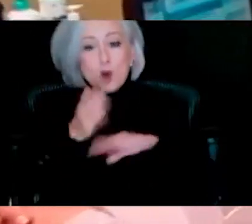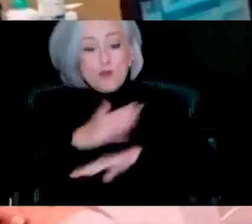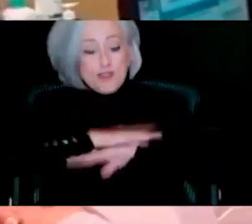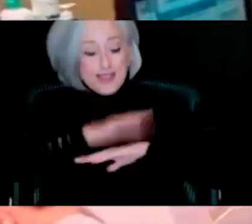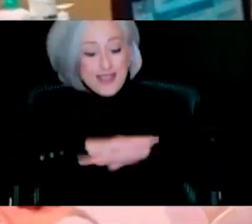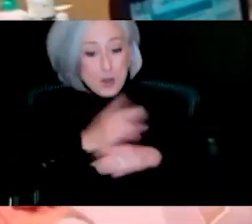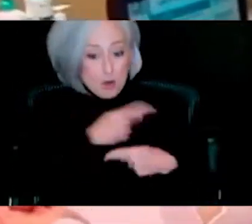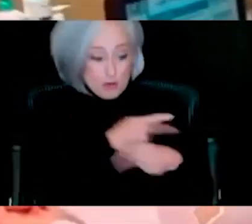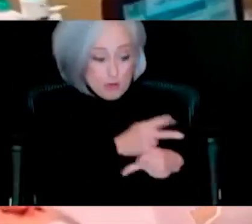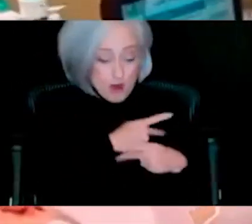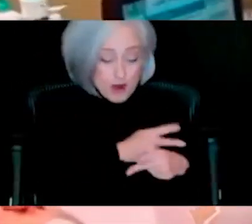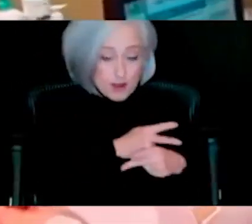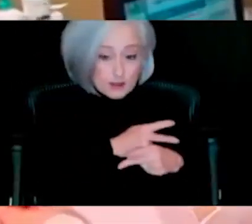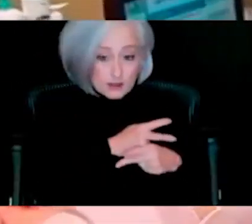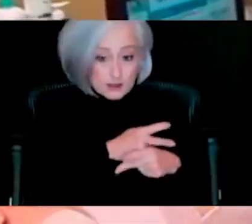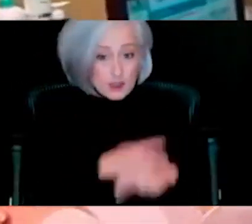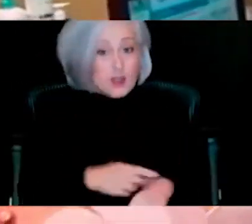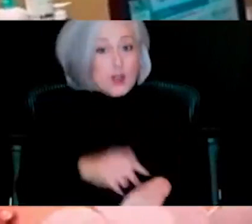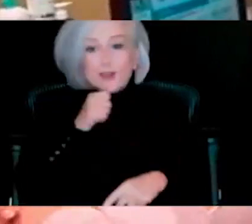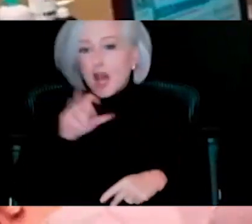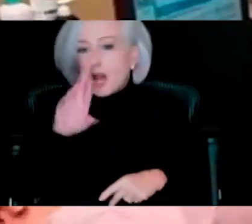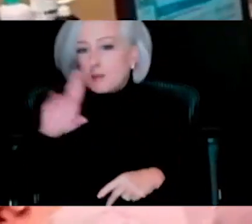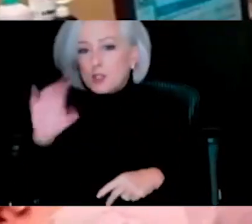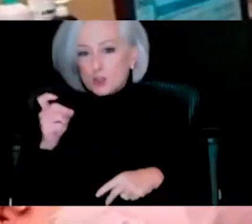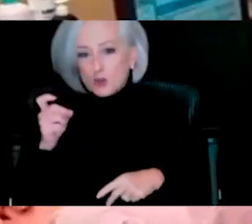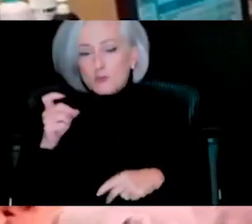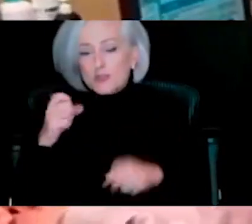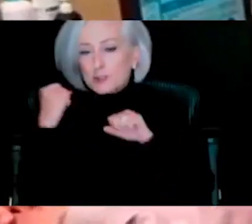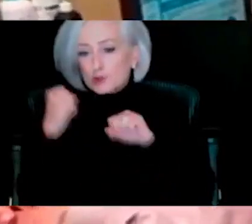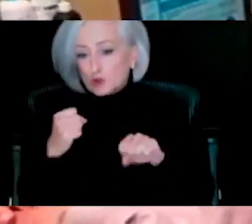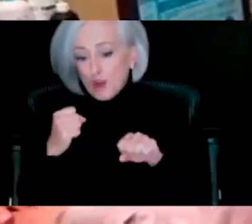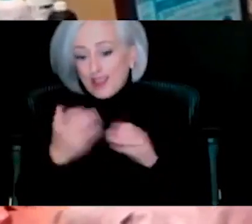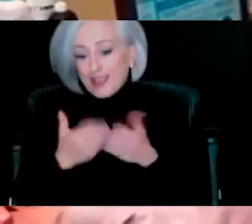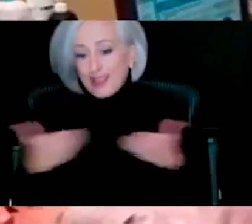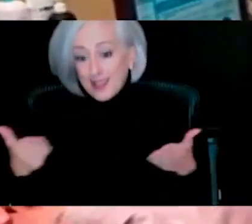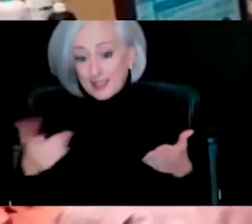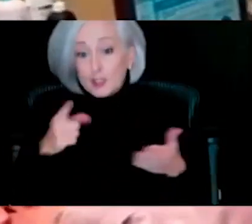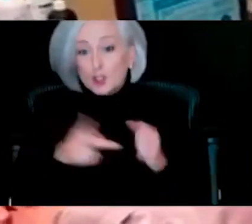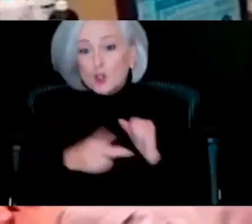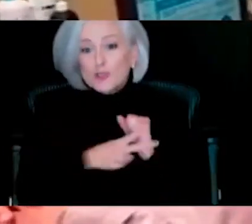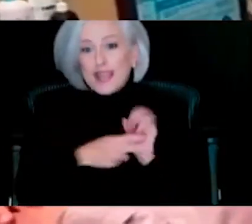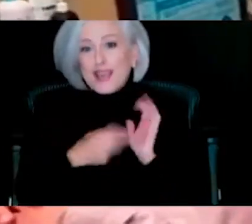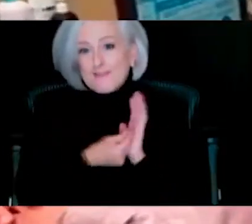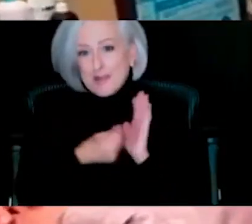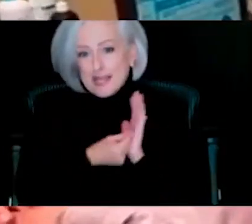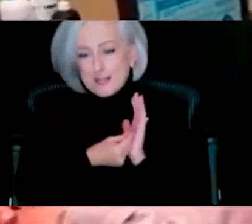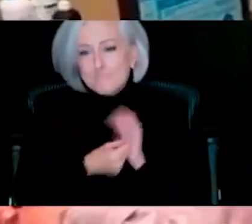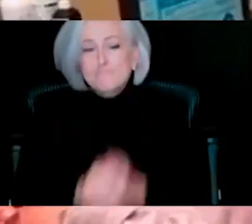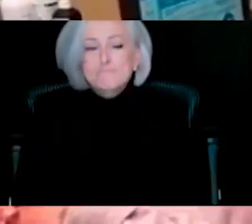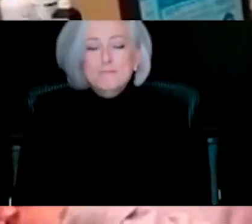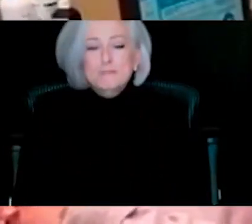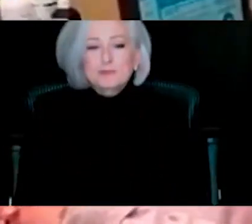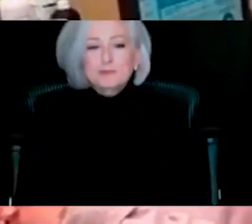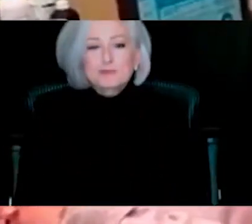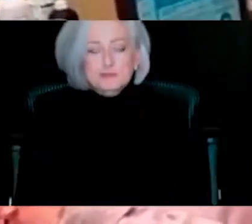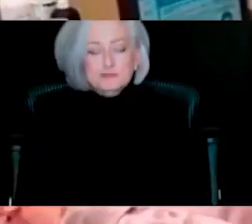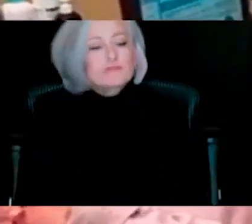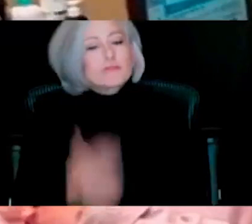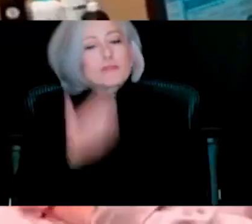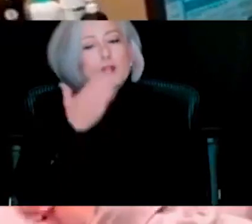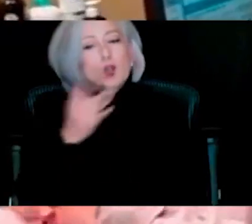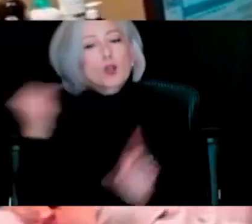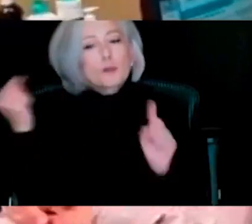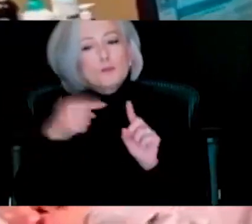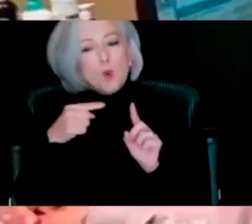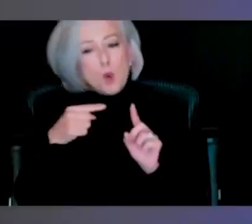or non-prescription strength things, you're actually saving yourself some money. Well, I think you make a good point because you're